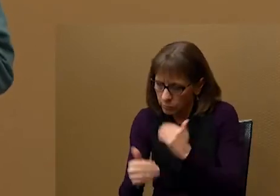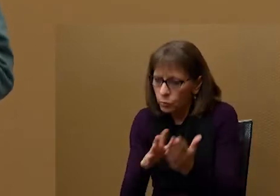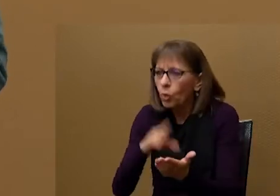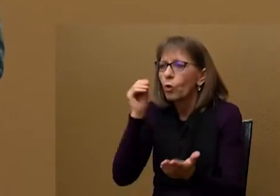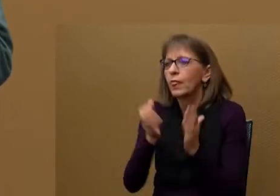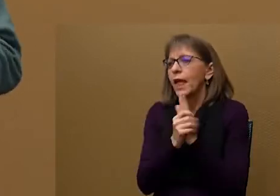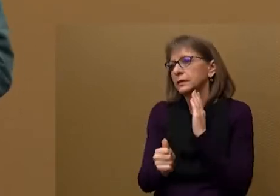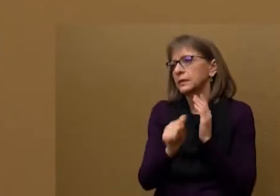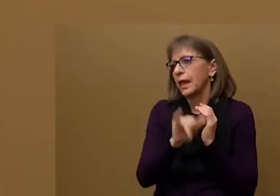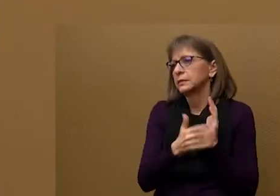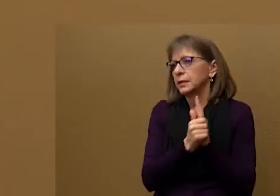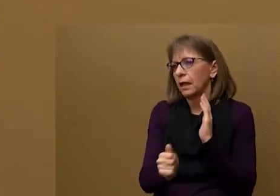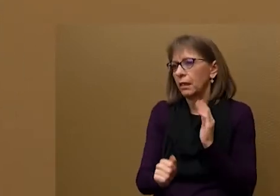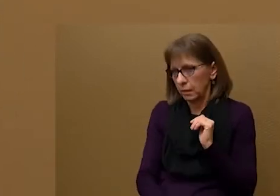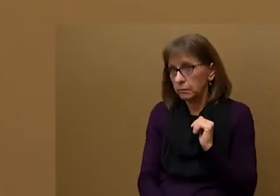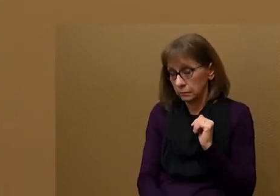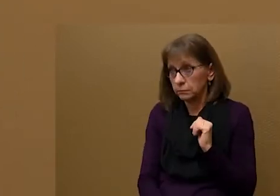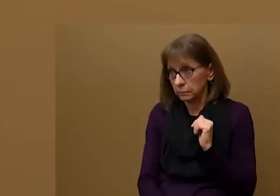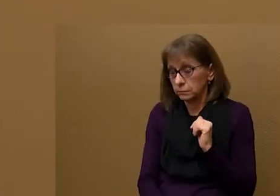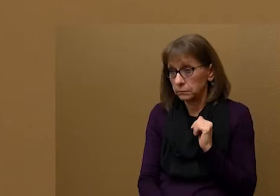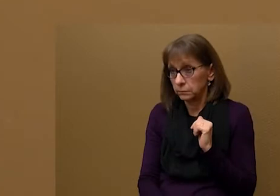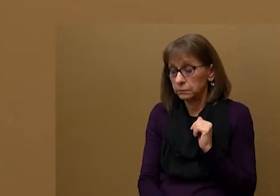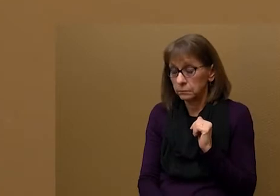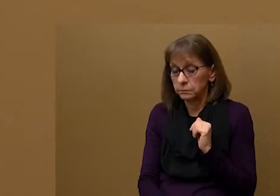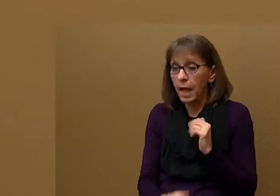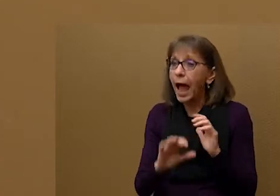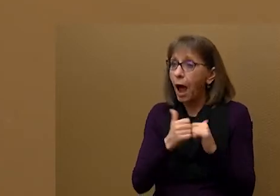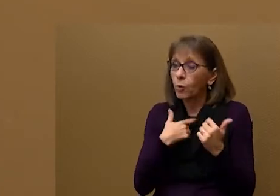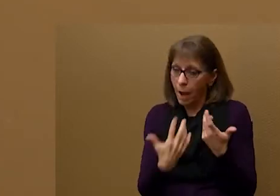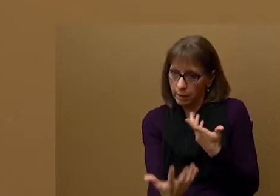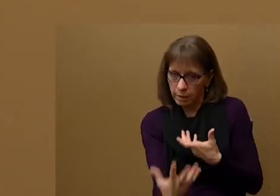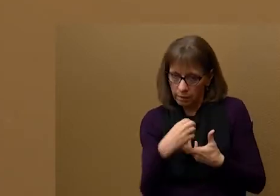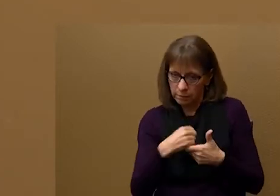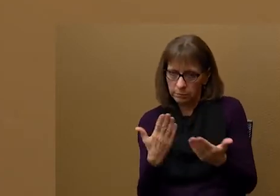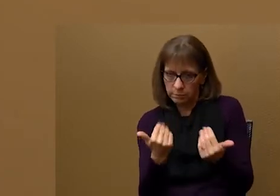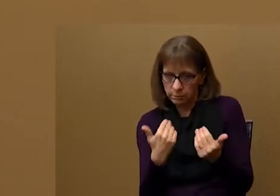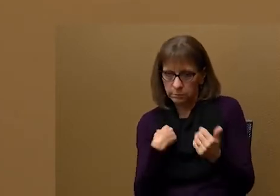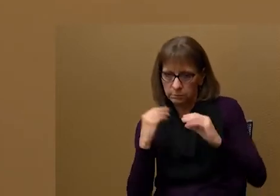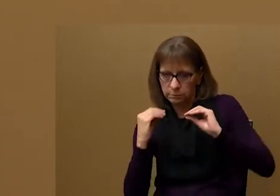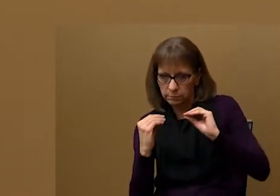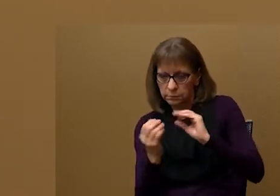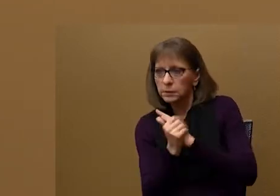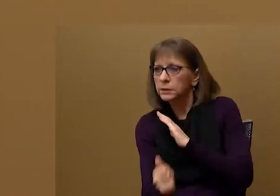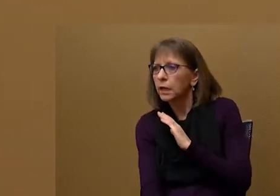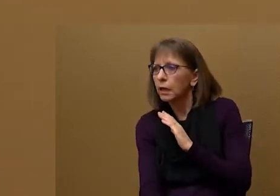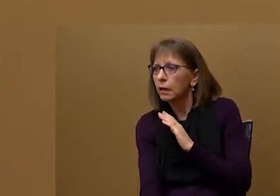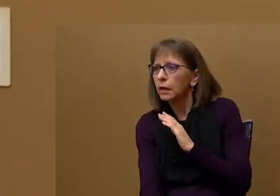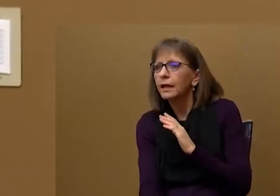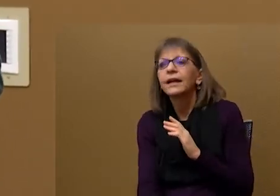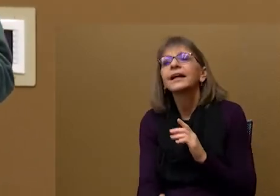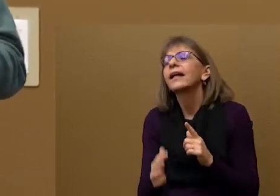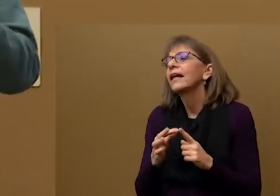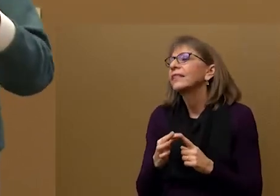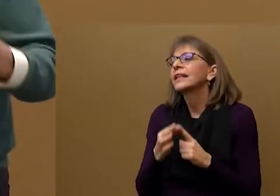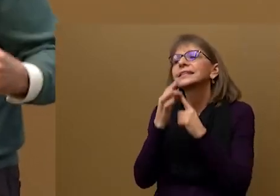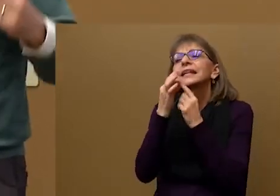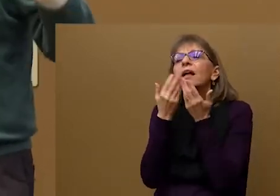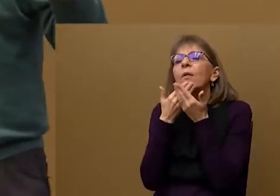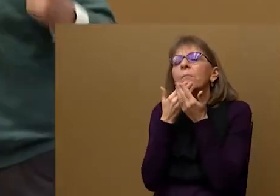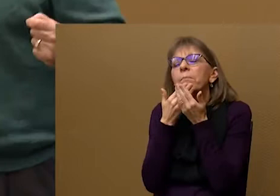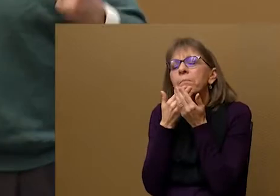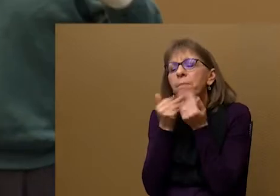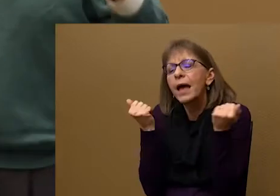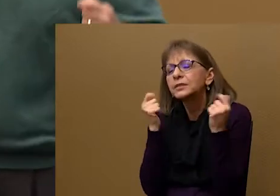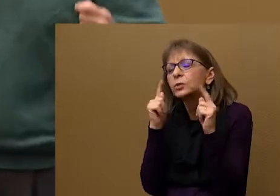the process of learning skills? Now, the next question is, how do I engage? How do I engage? The